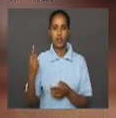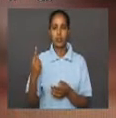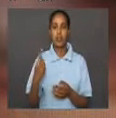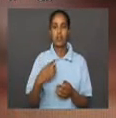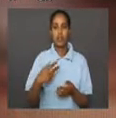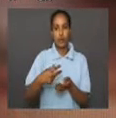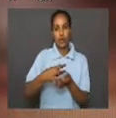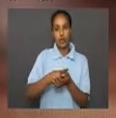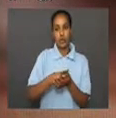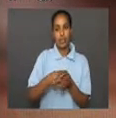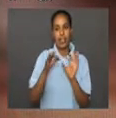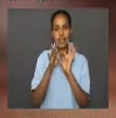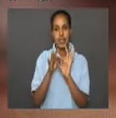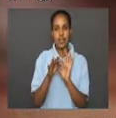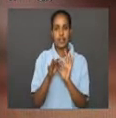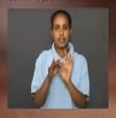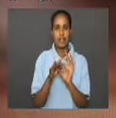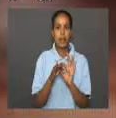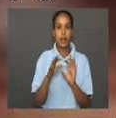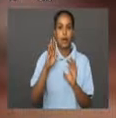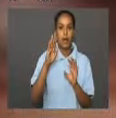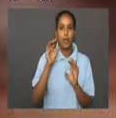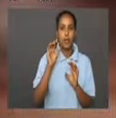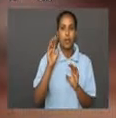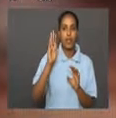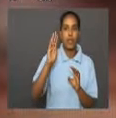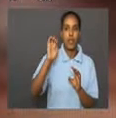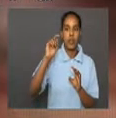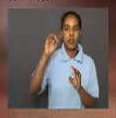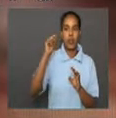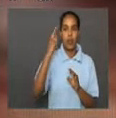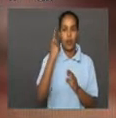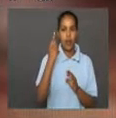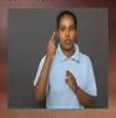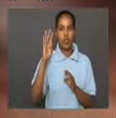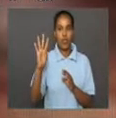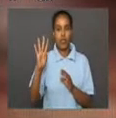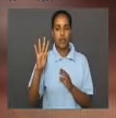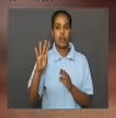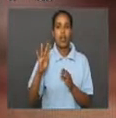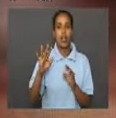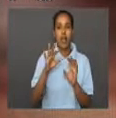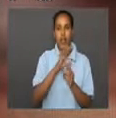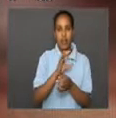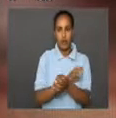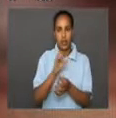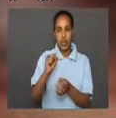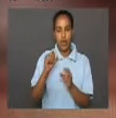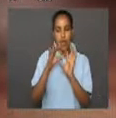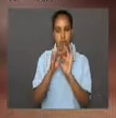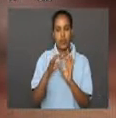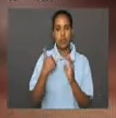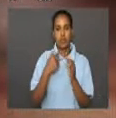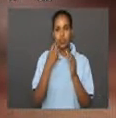of glucose are linked by beta-1,4 glycosidic bonds, as we